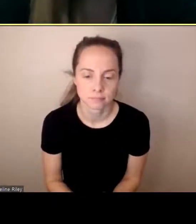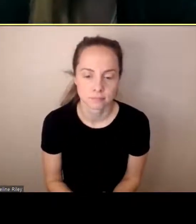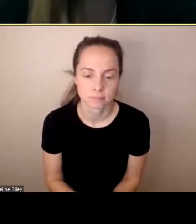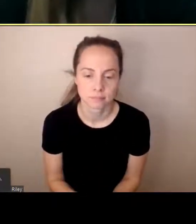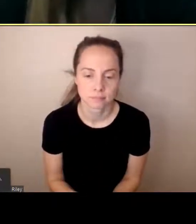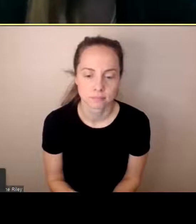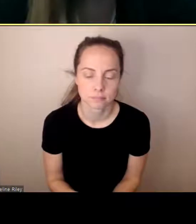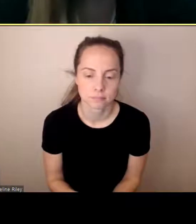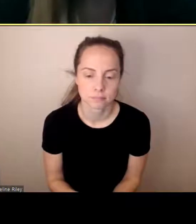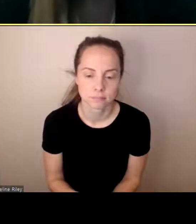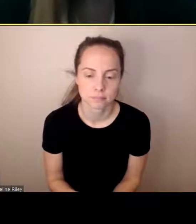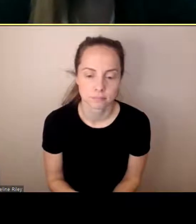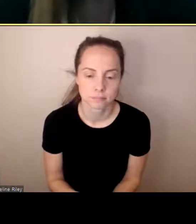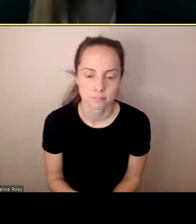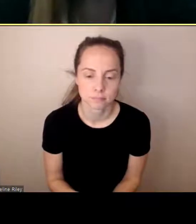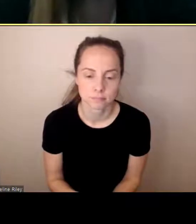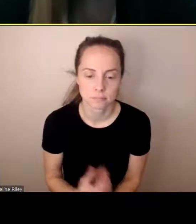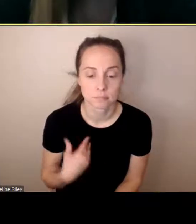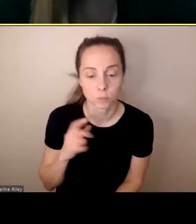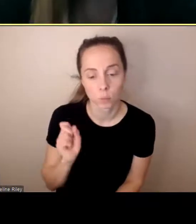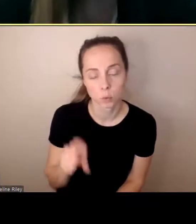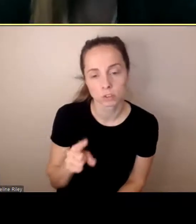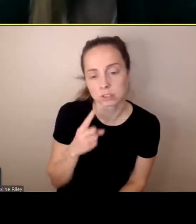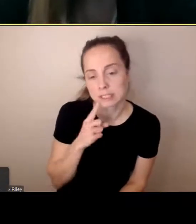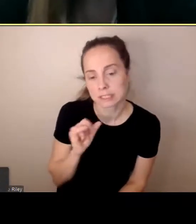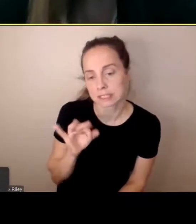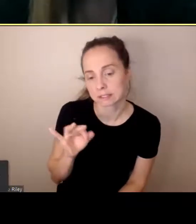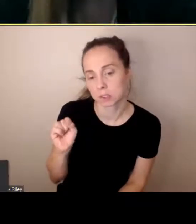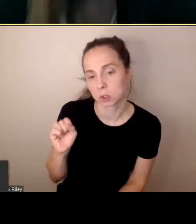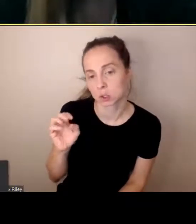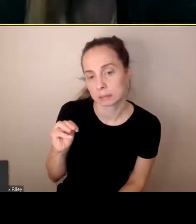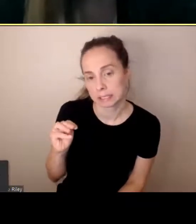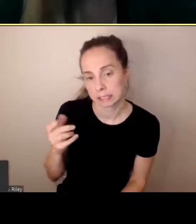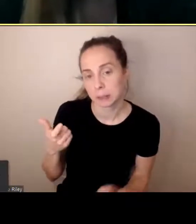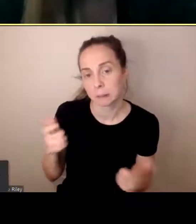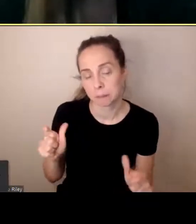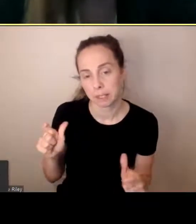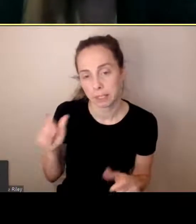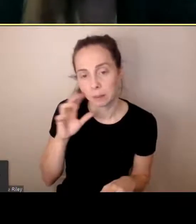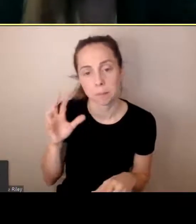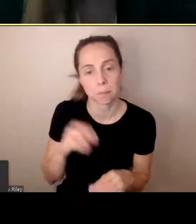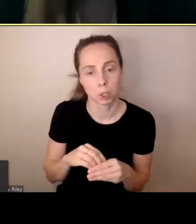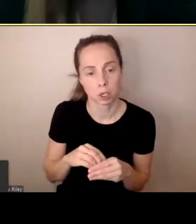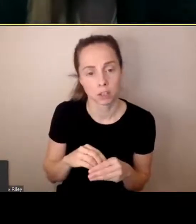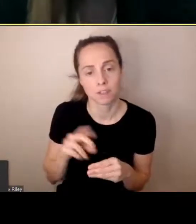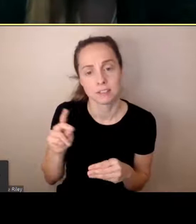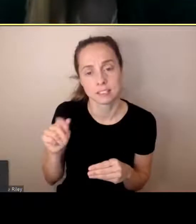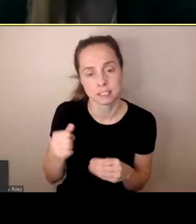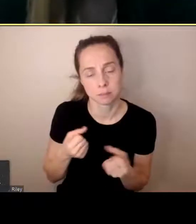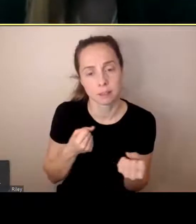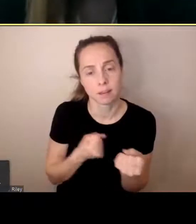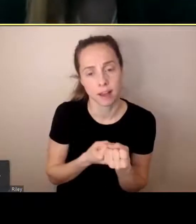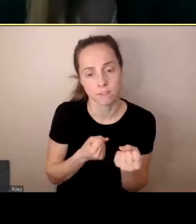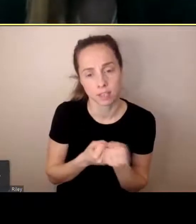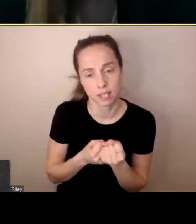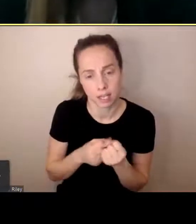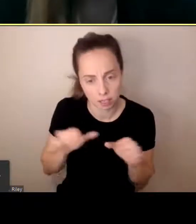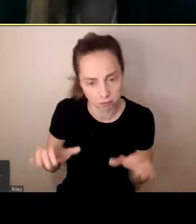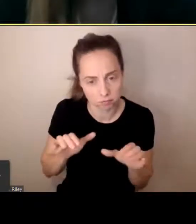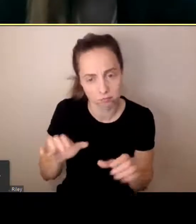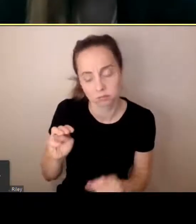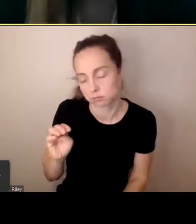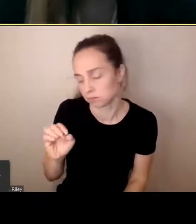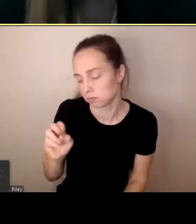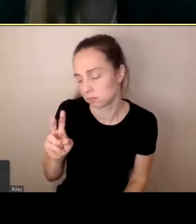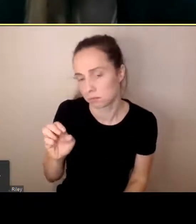an anonymous attendee that says, if social media is a big part of disability advocating movement, how can people with